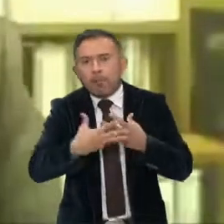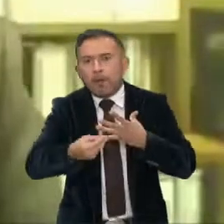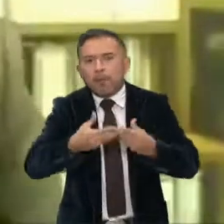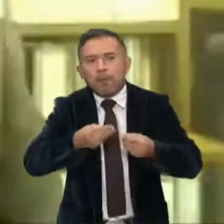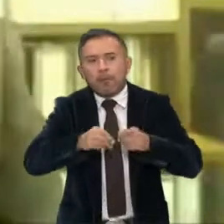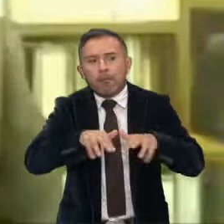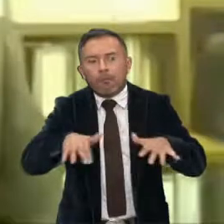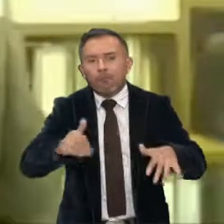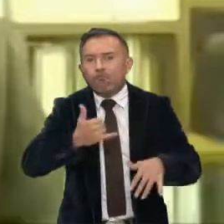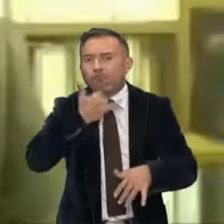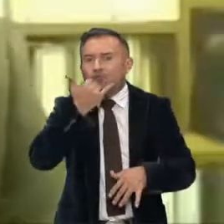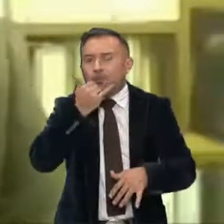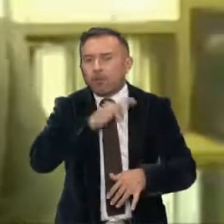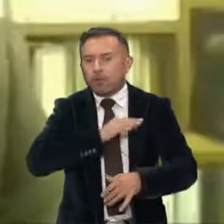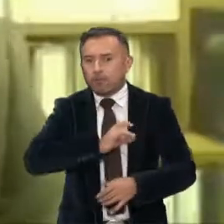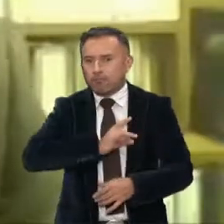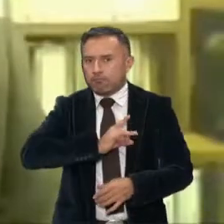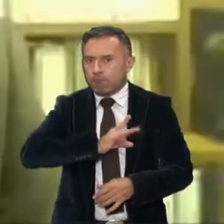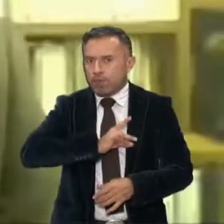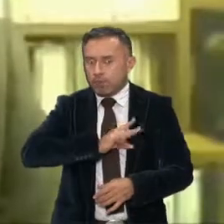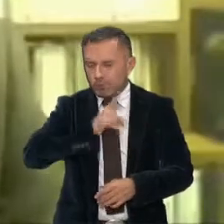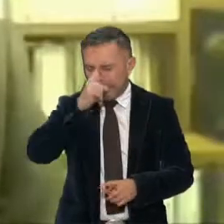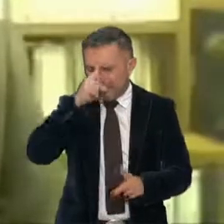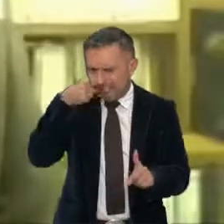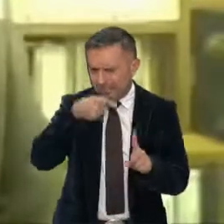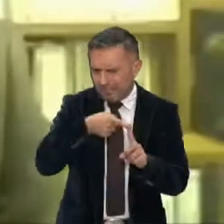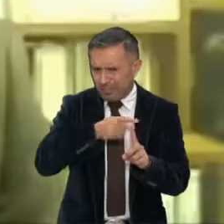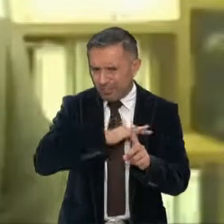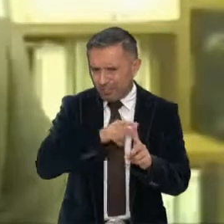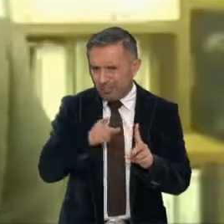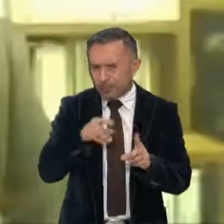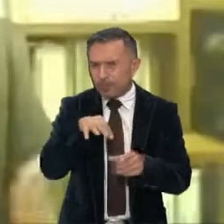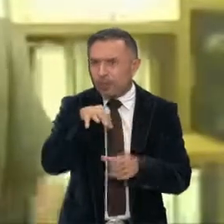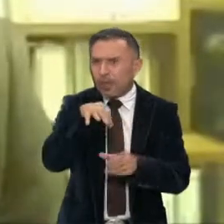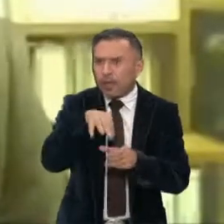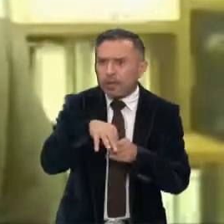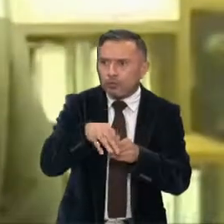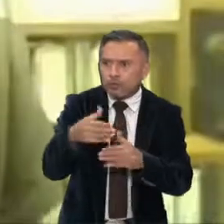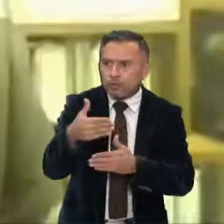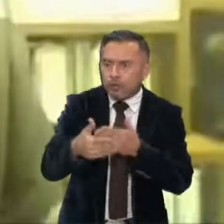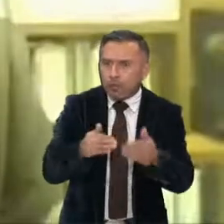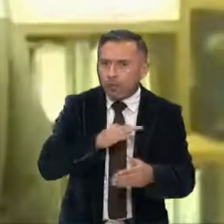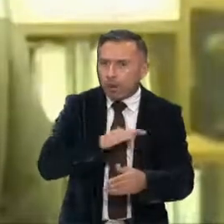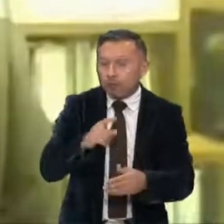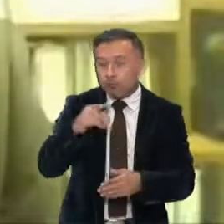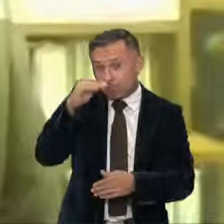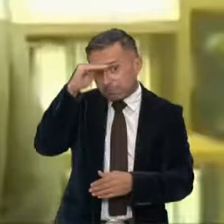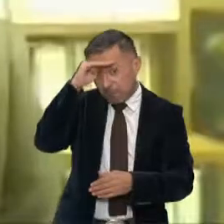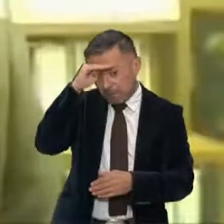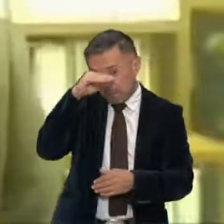everywhere in the world, of the effects of the pandemic. And there was a specific